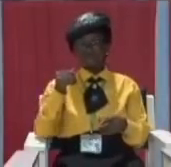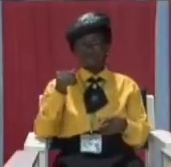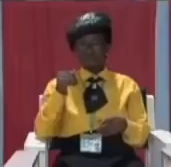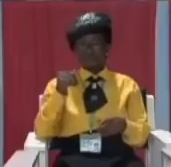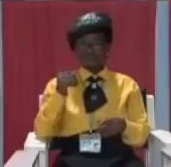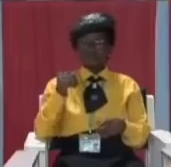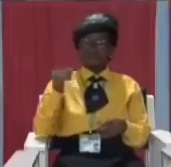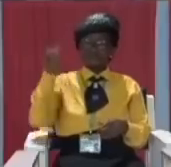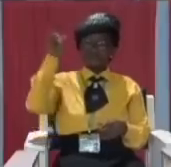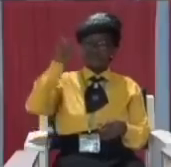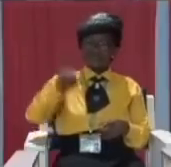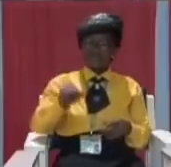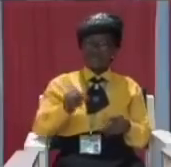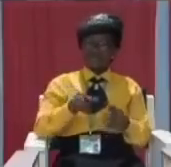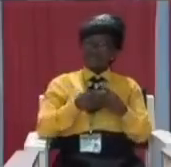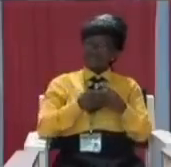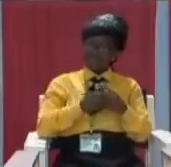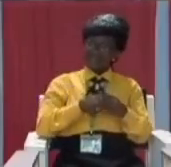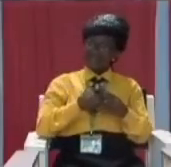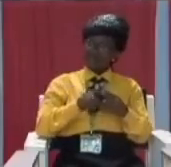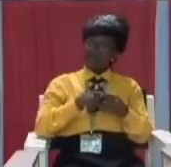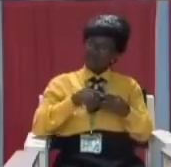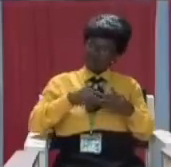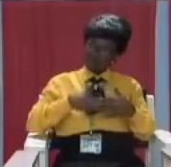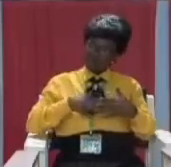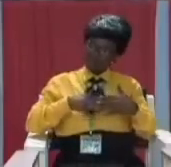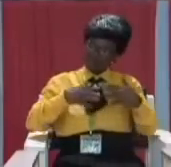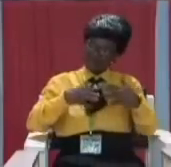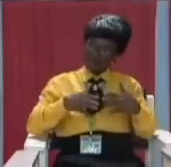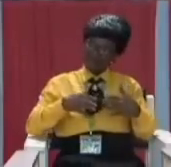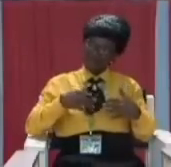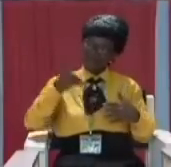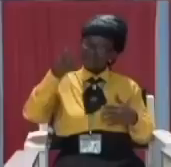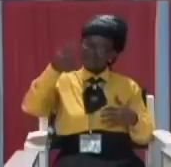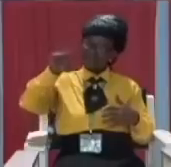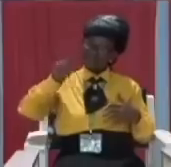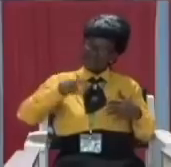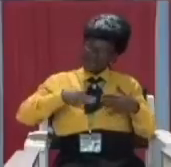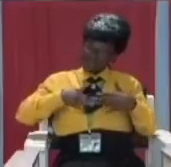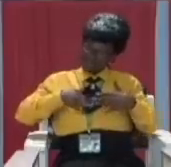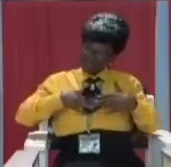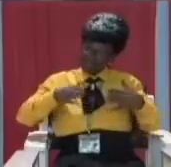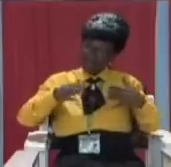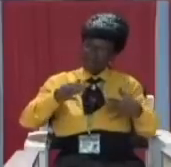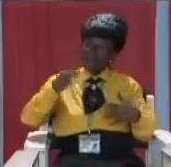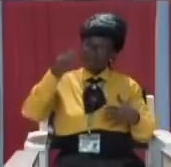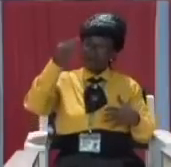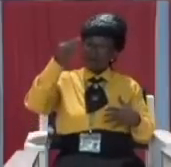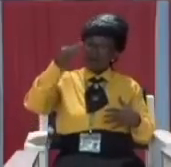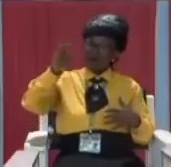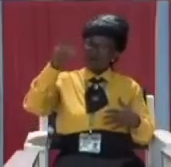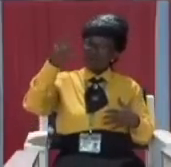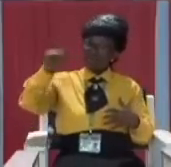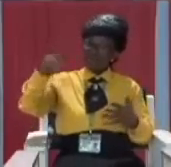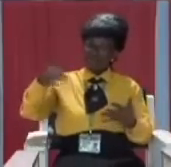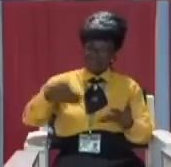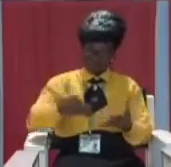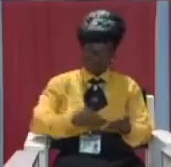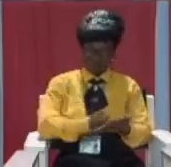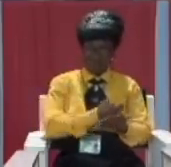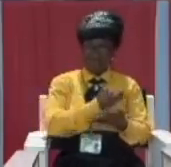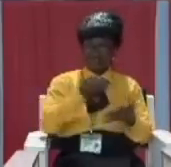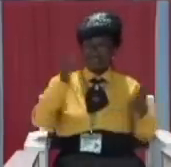They began to breathe the breath of the fresh air